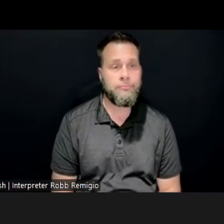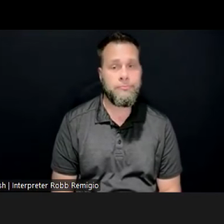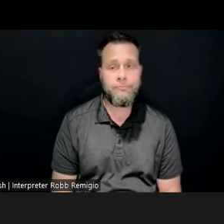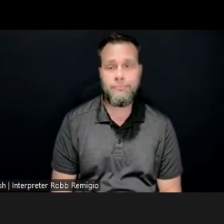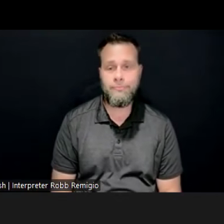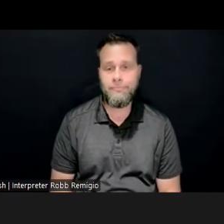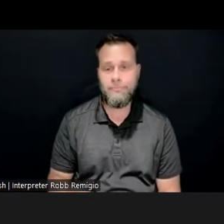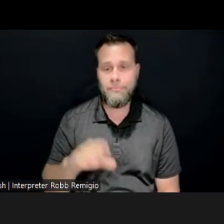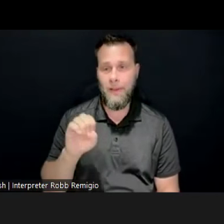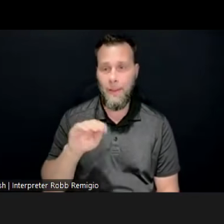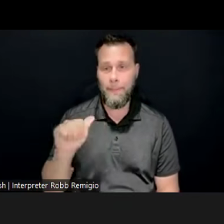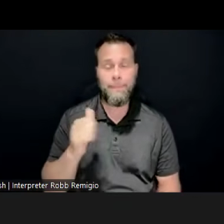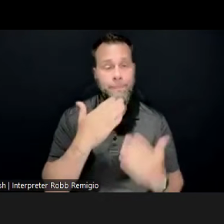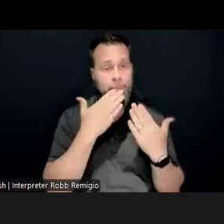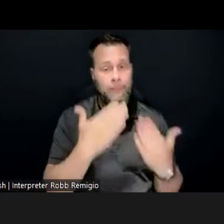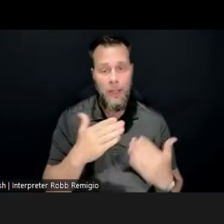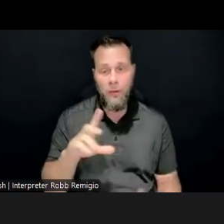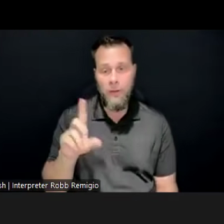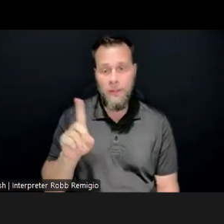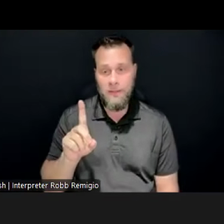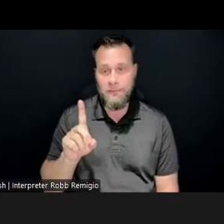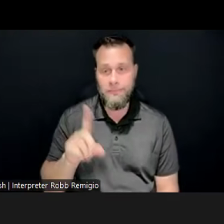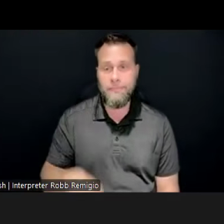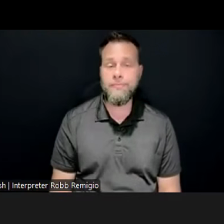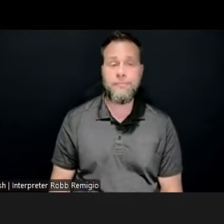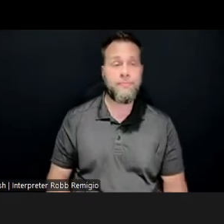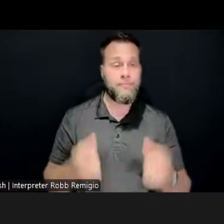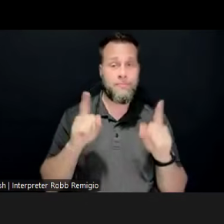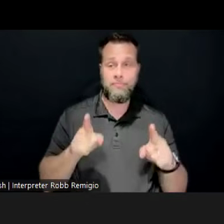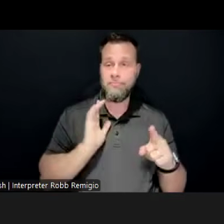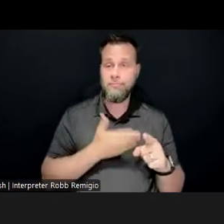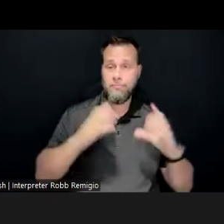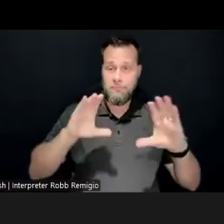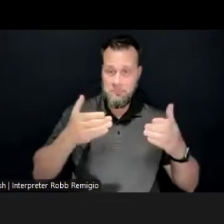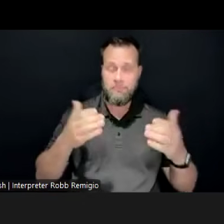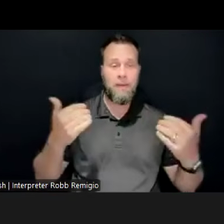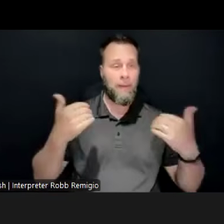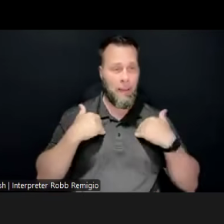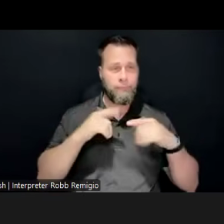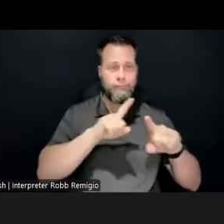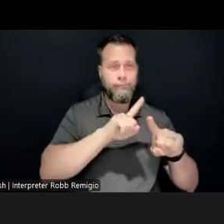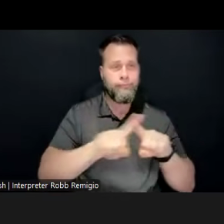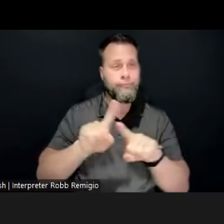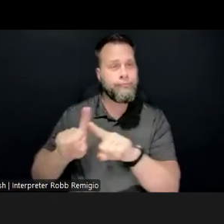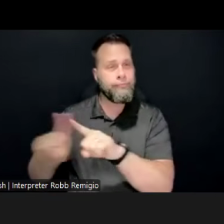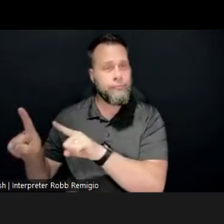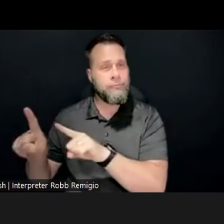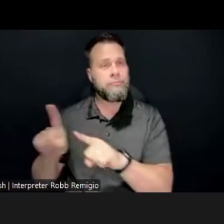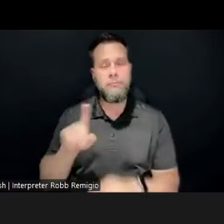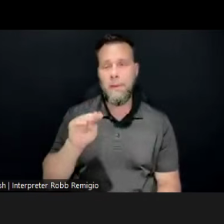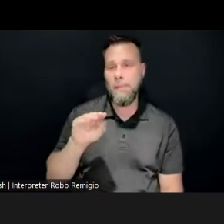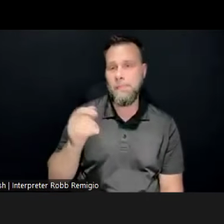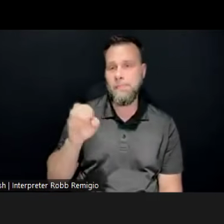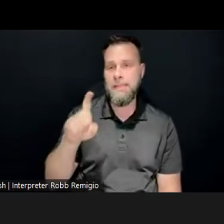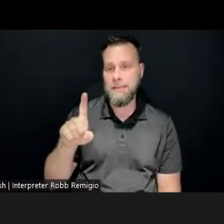Thank you, Davina. So as we mentioned, our team put together several different mixed methods, spotlights, and other products, and we